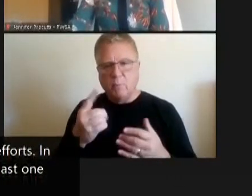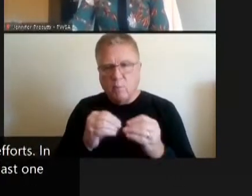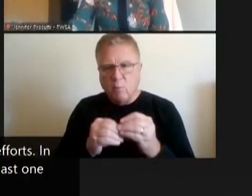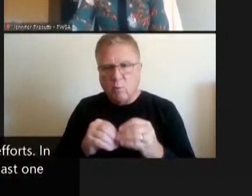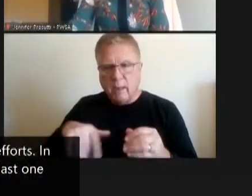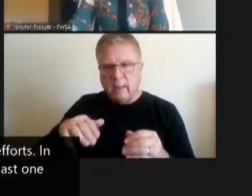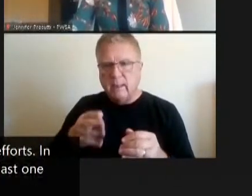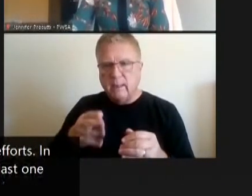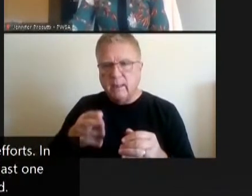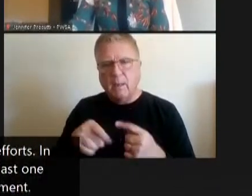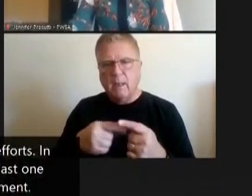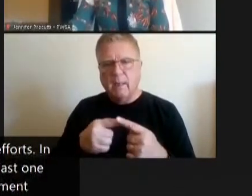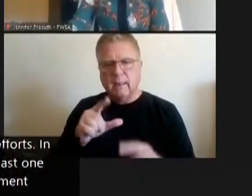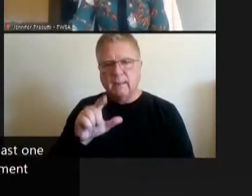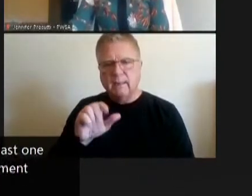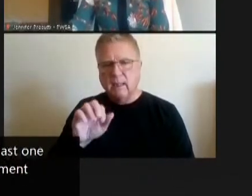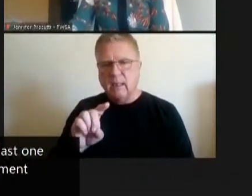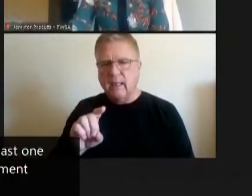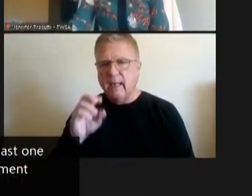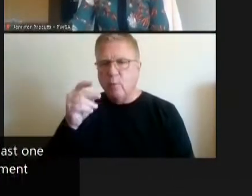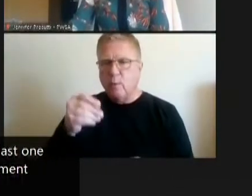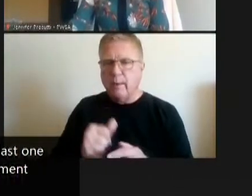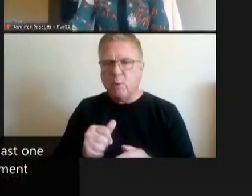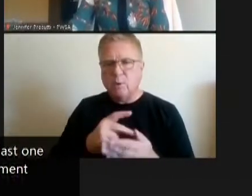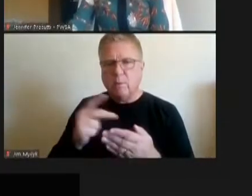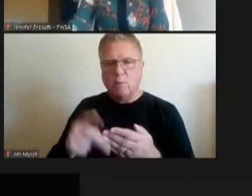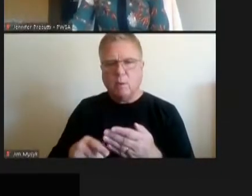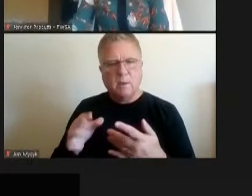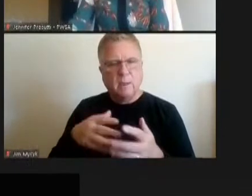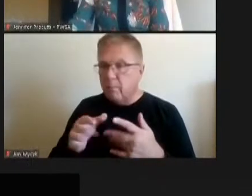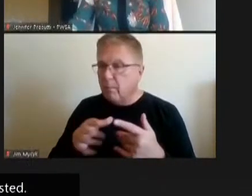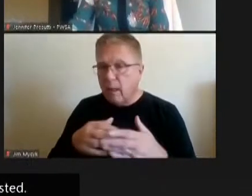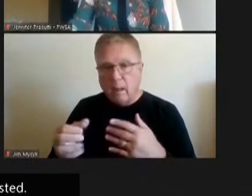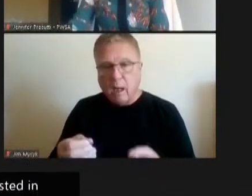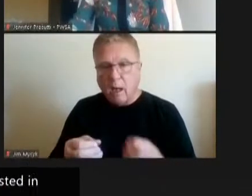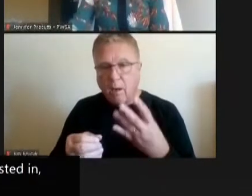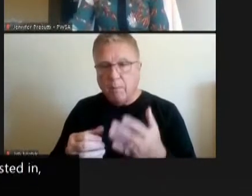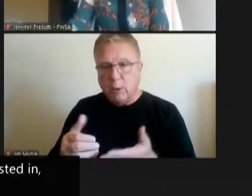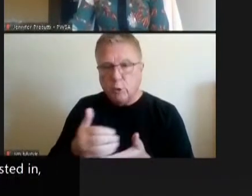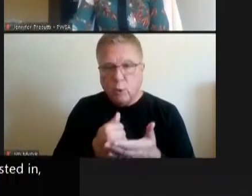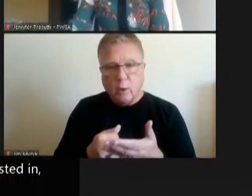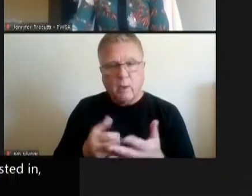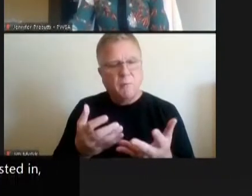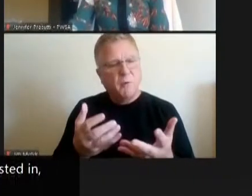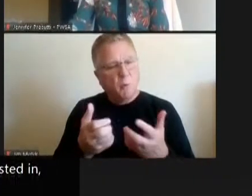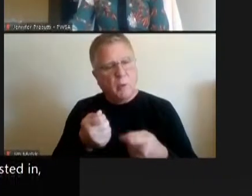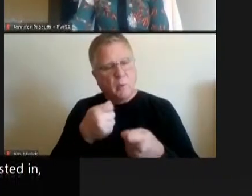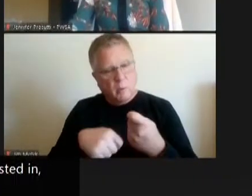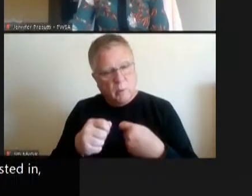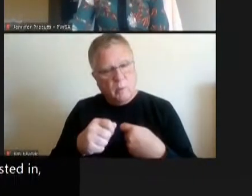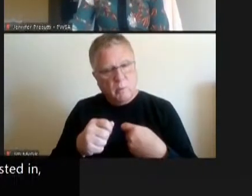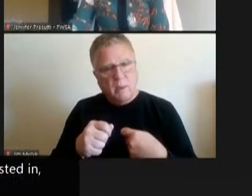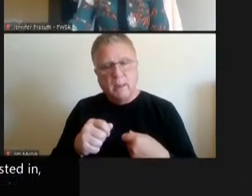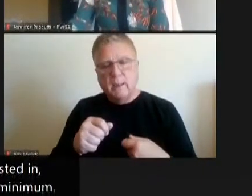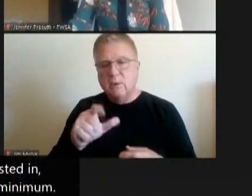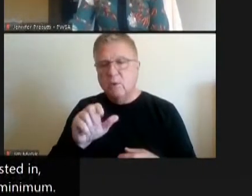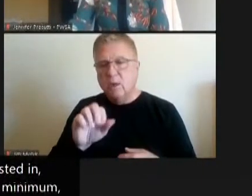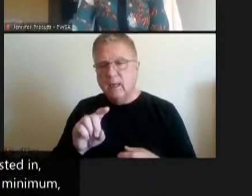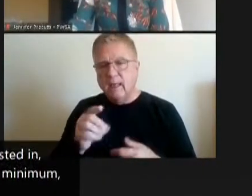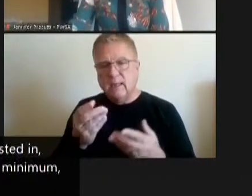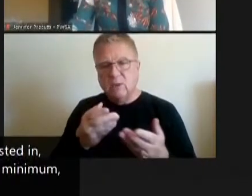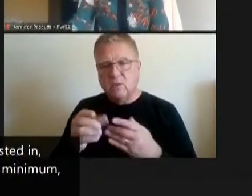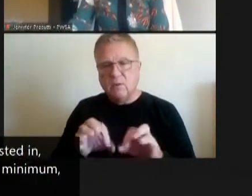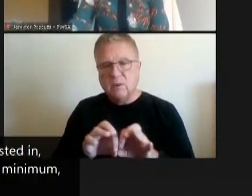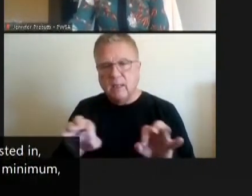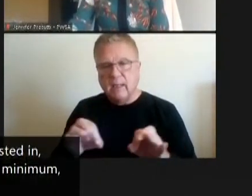our lead reimbursement program. So regardless of income, if you're interested in replacing your private lead service line, at a minimum, we will